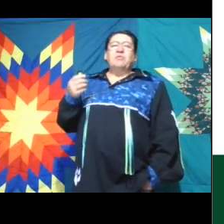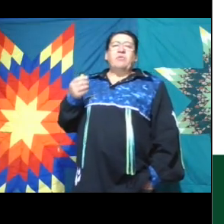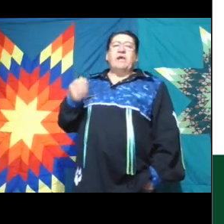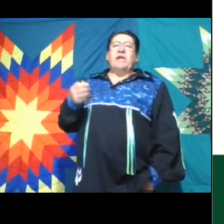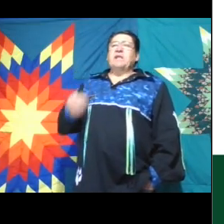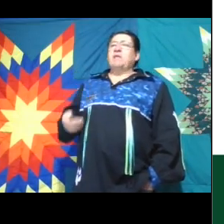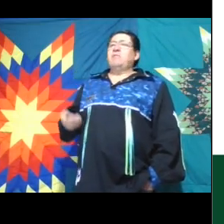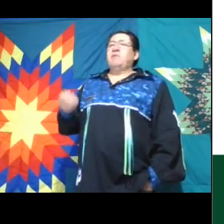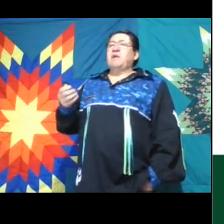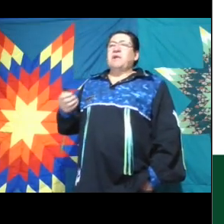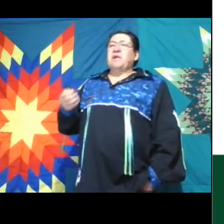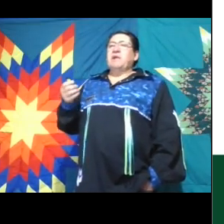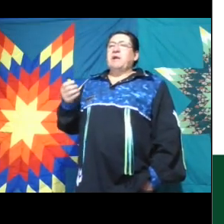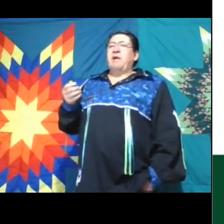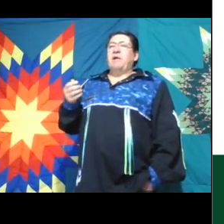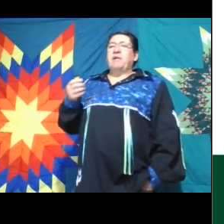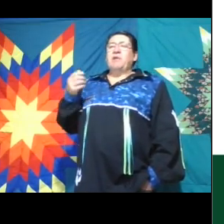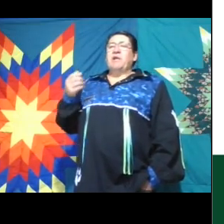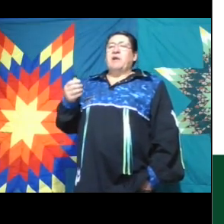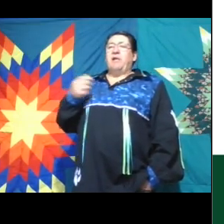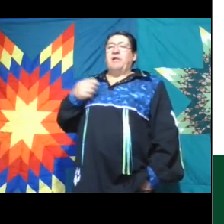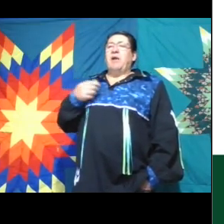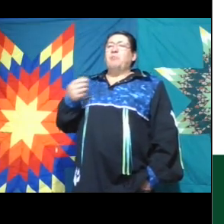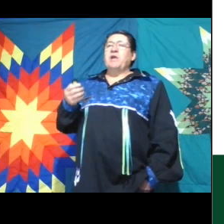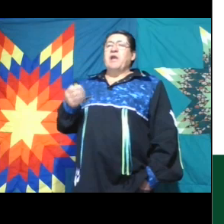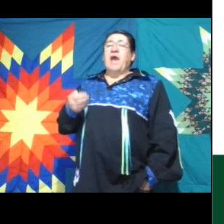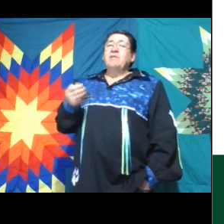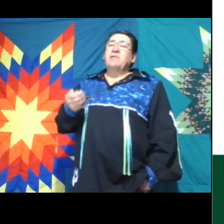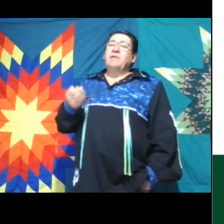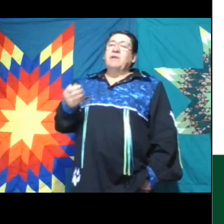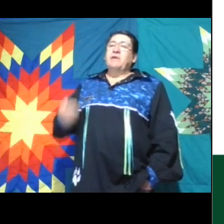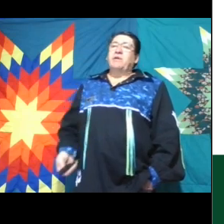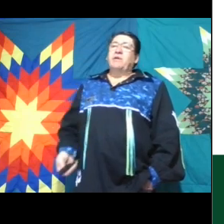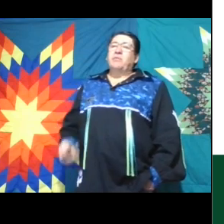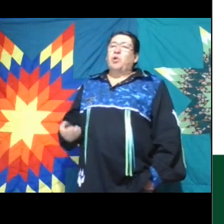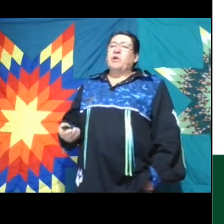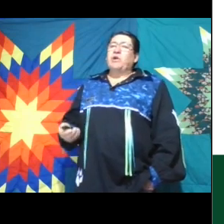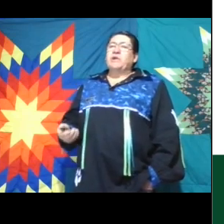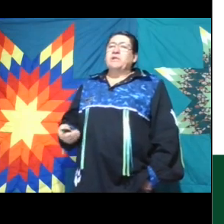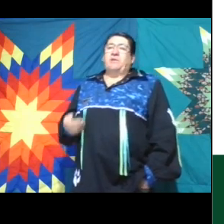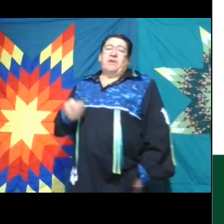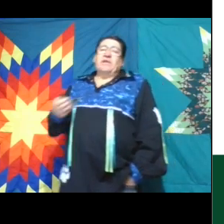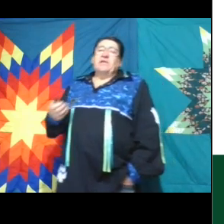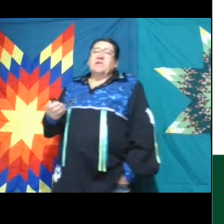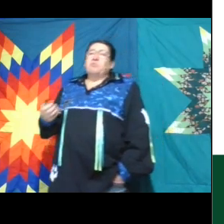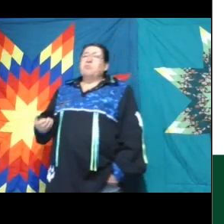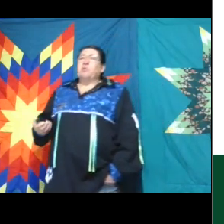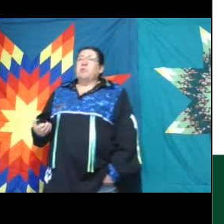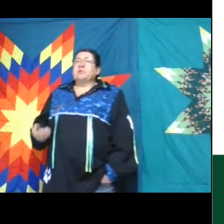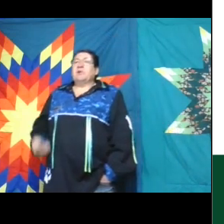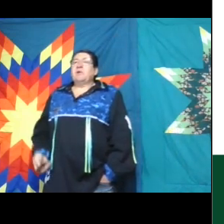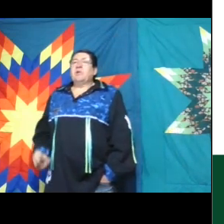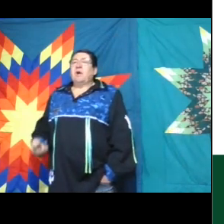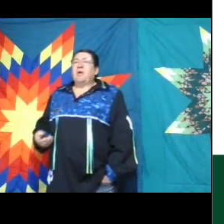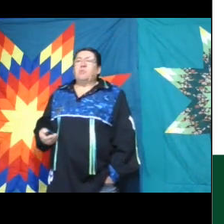that's where we get into really limiting our company and your employees or Indigenous